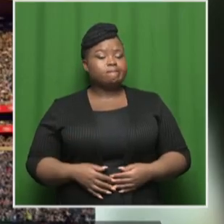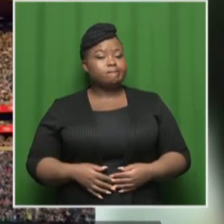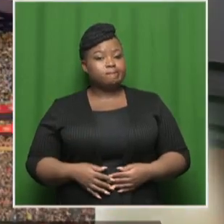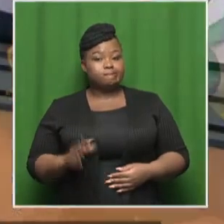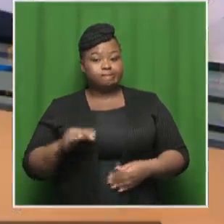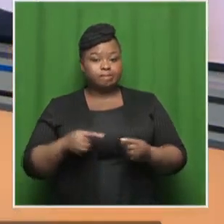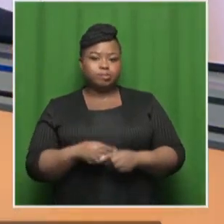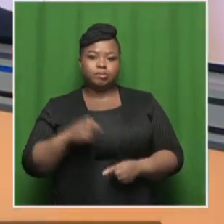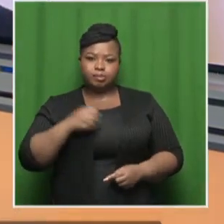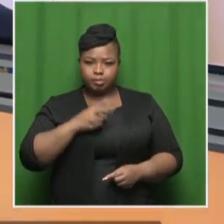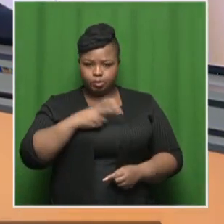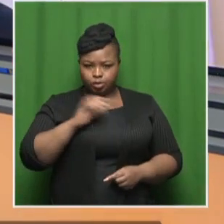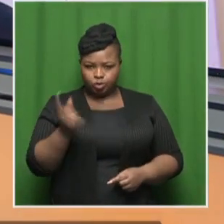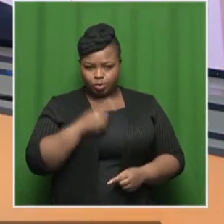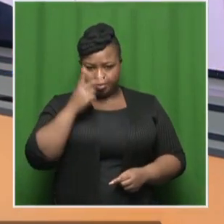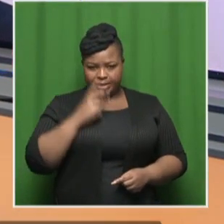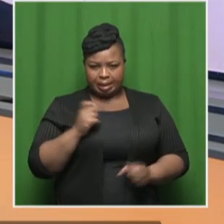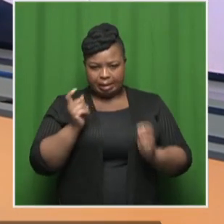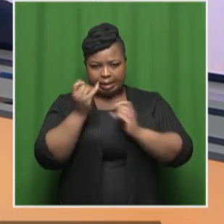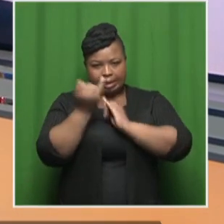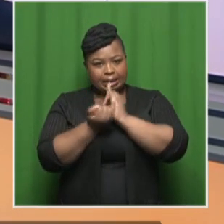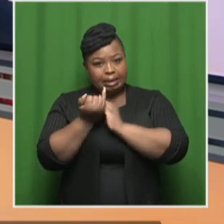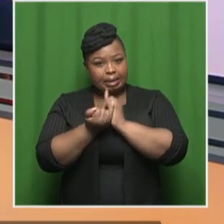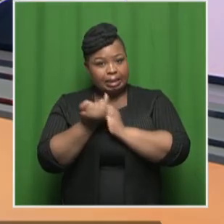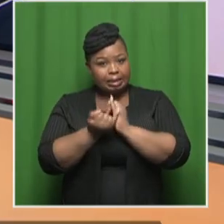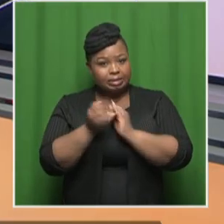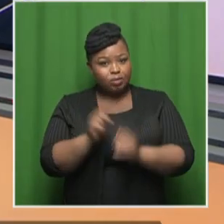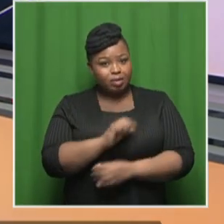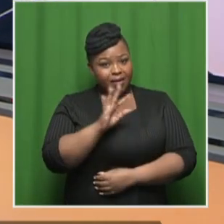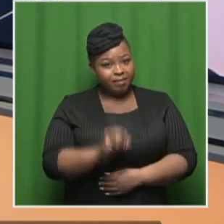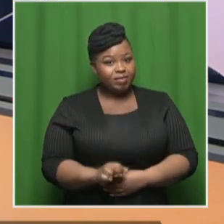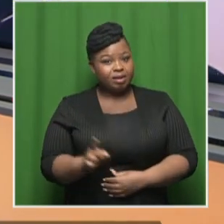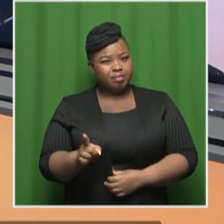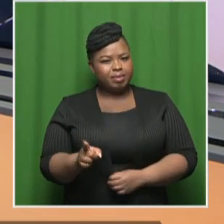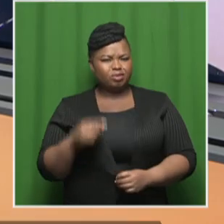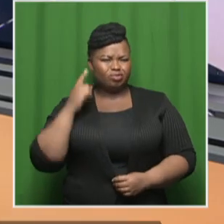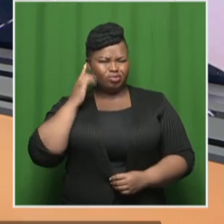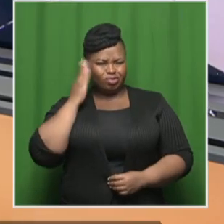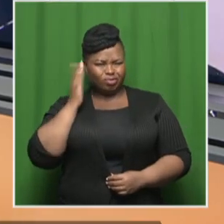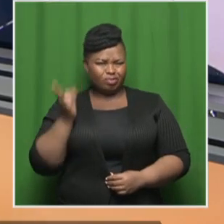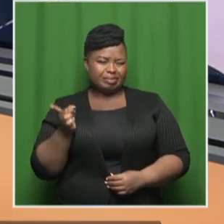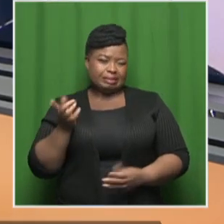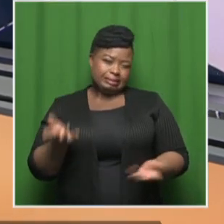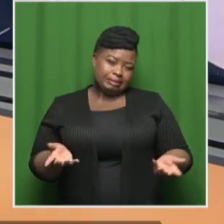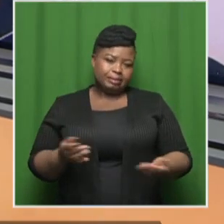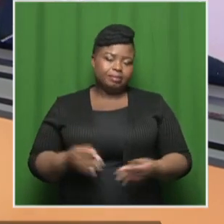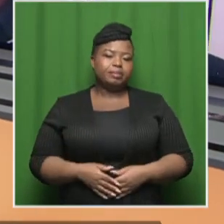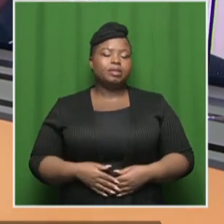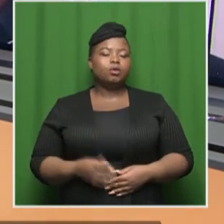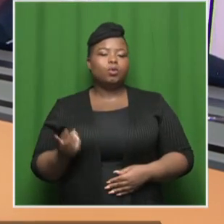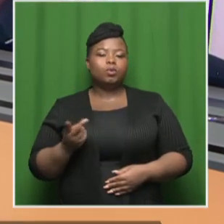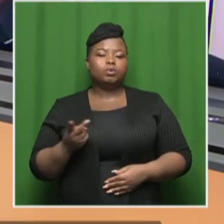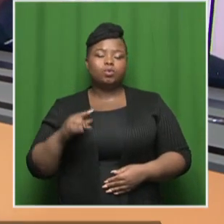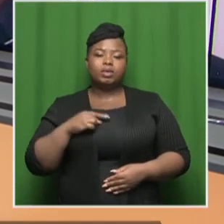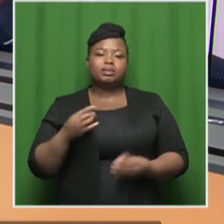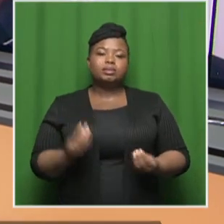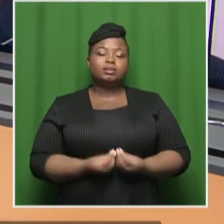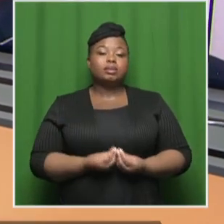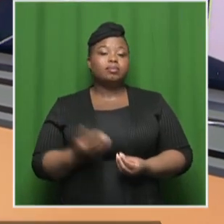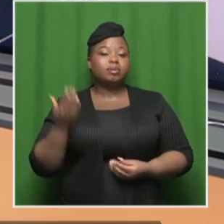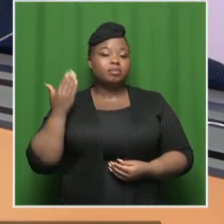the Springboks and the All Blacks going head-to-head on a tour in South Africa and not touch on the price, because this is something we speak